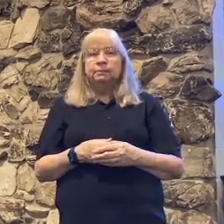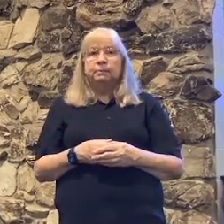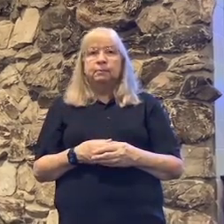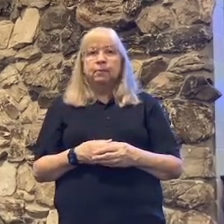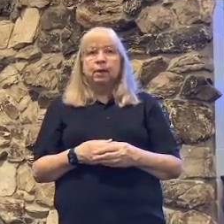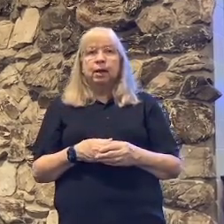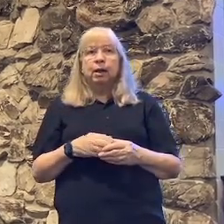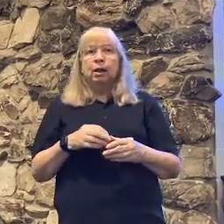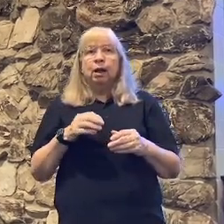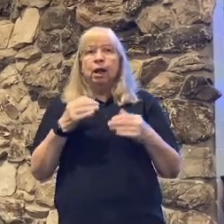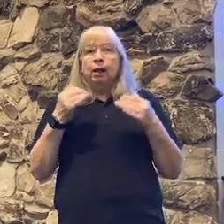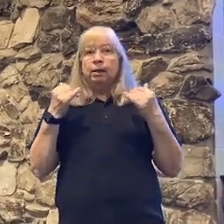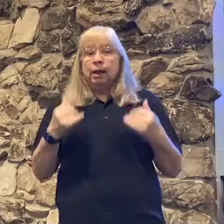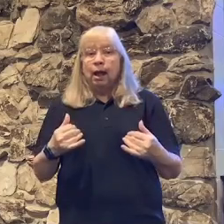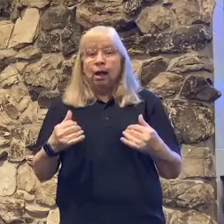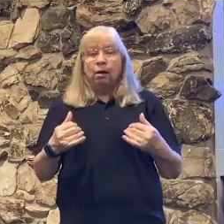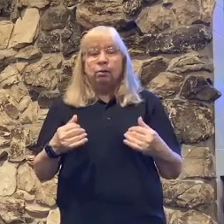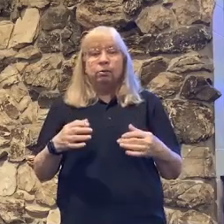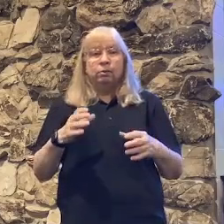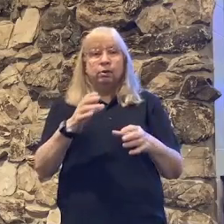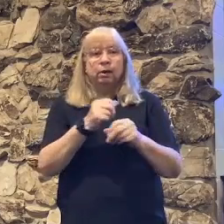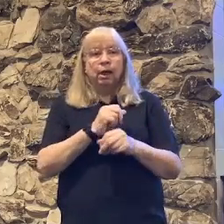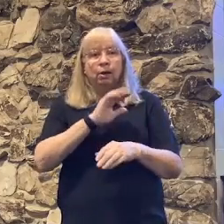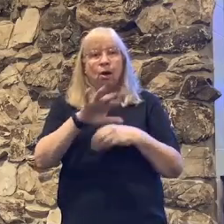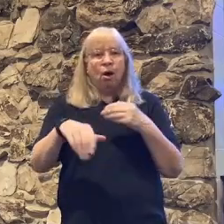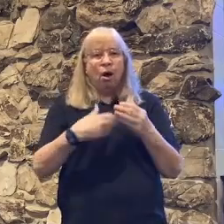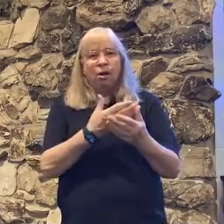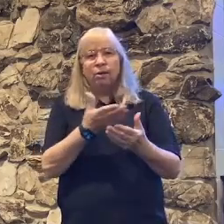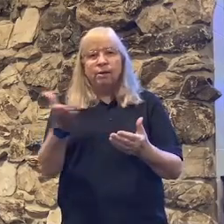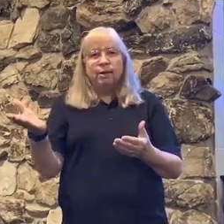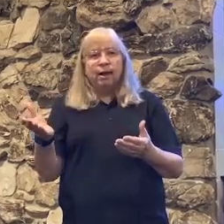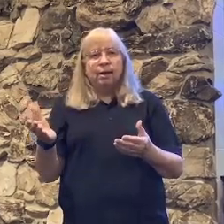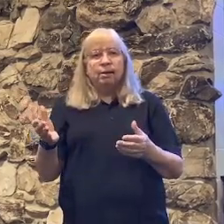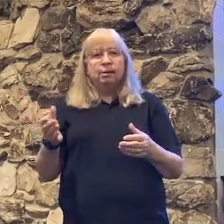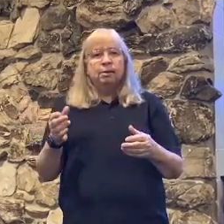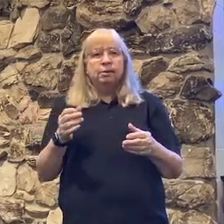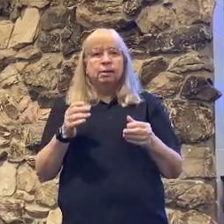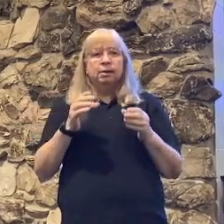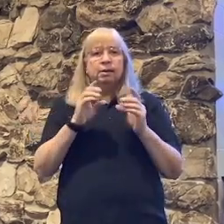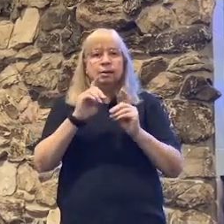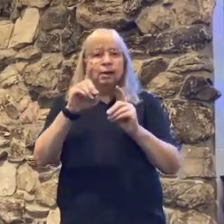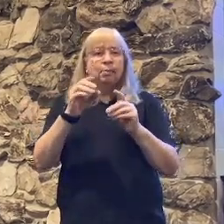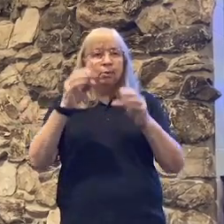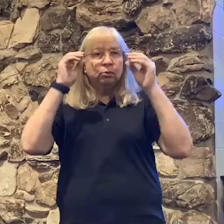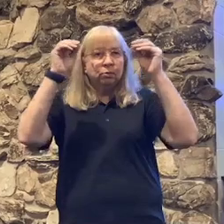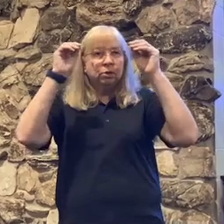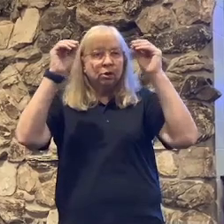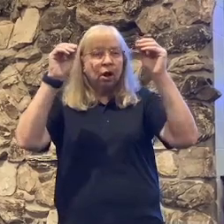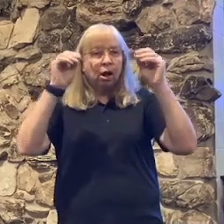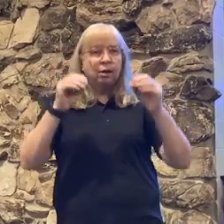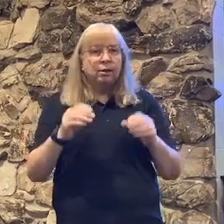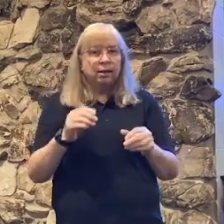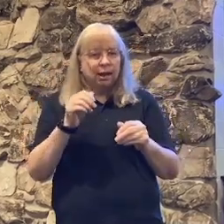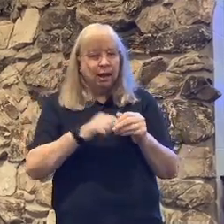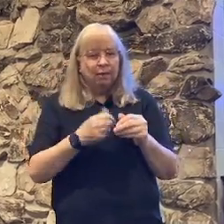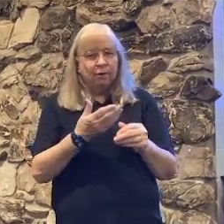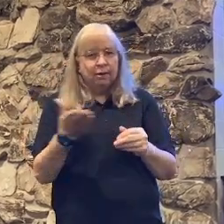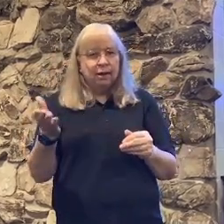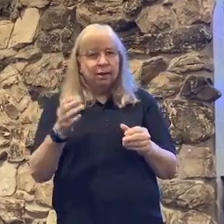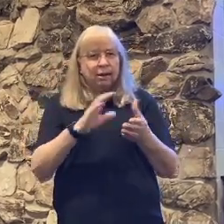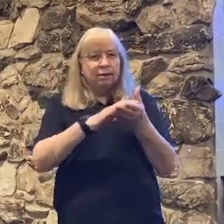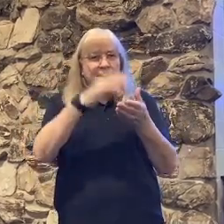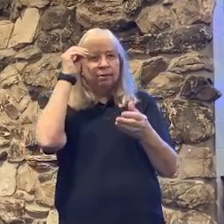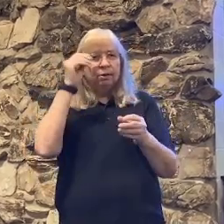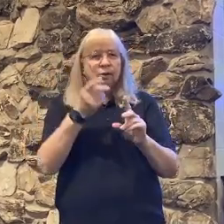They were now to take all of those things that they were taught, everything that they learned